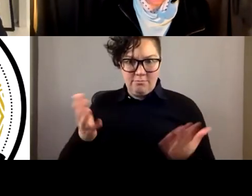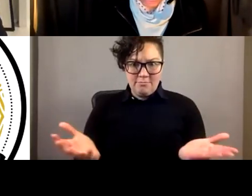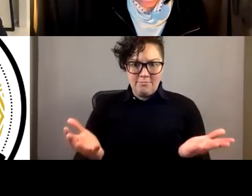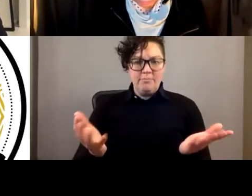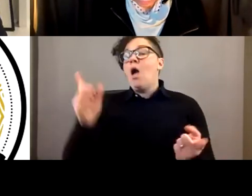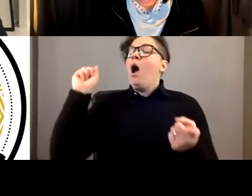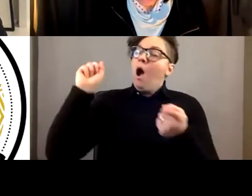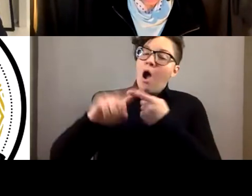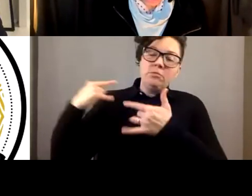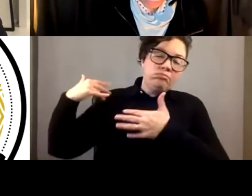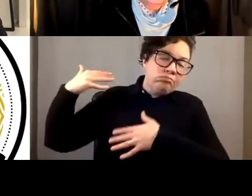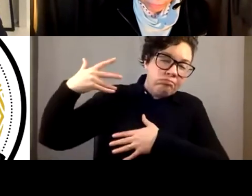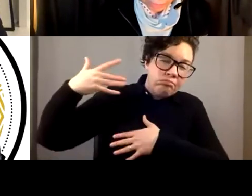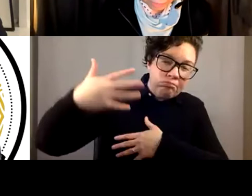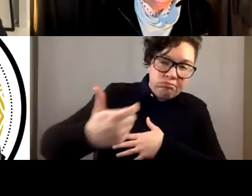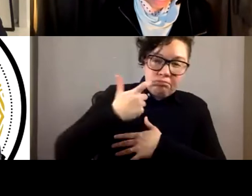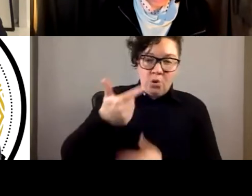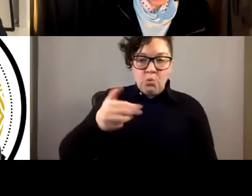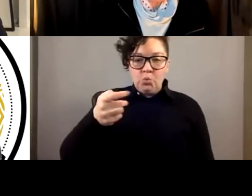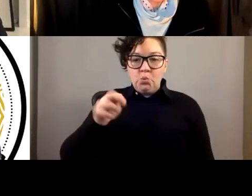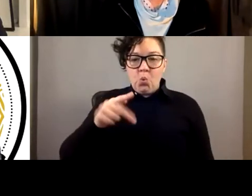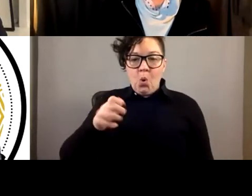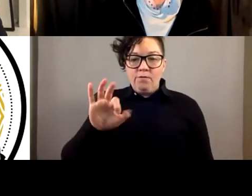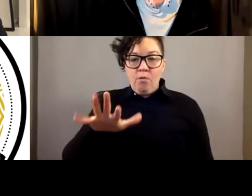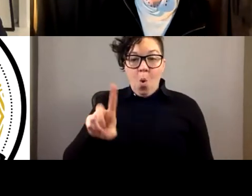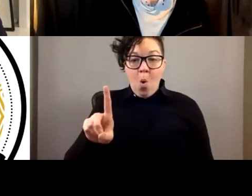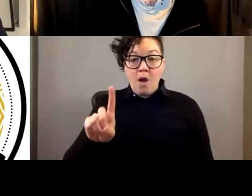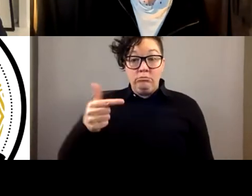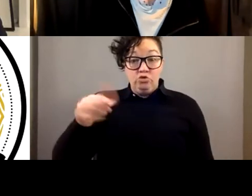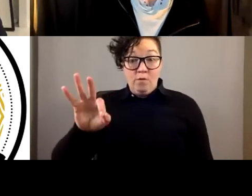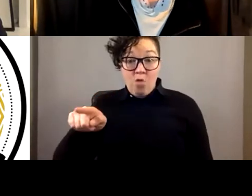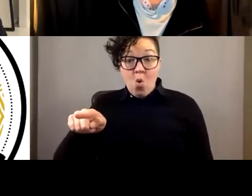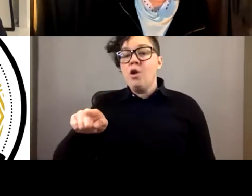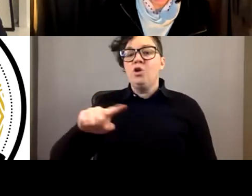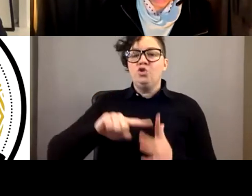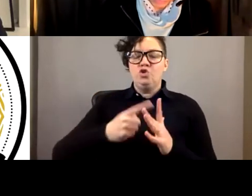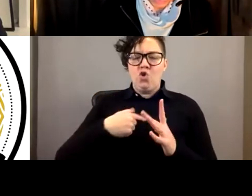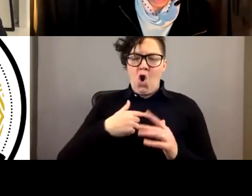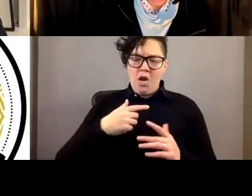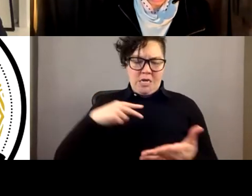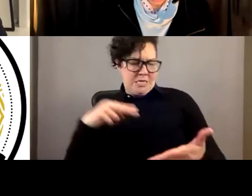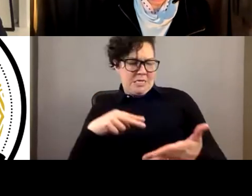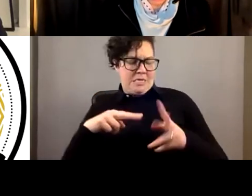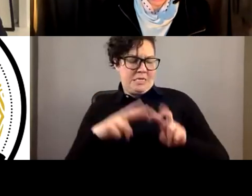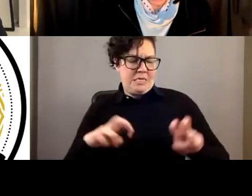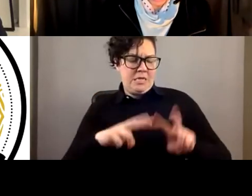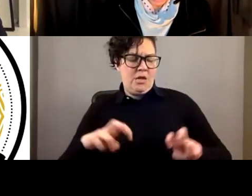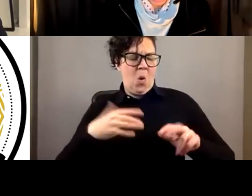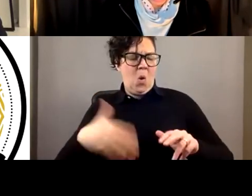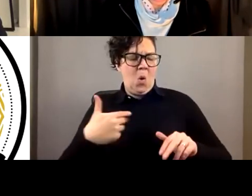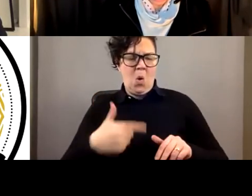George Floyd, just this past spring, that Americans began to rethink the book's oversized